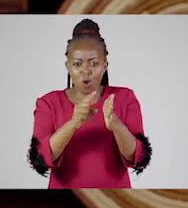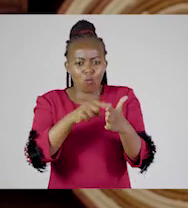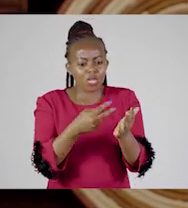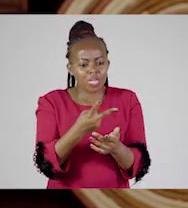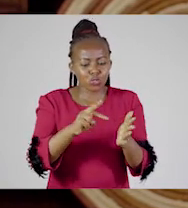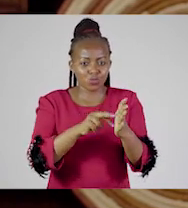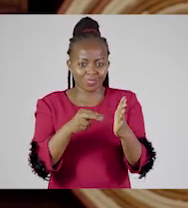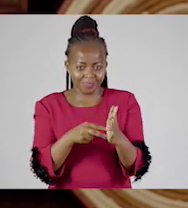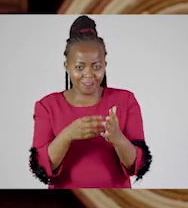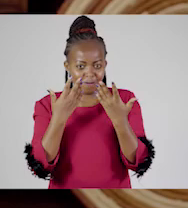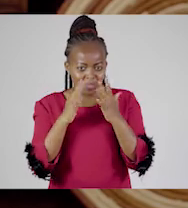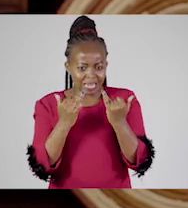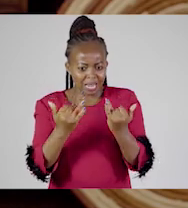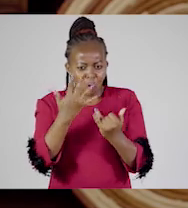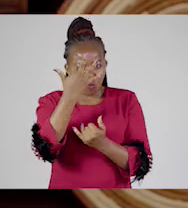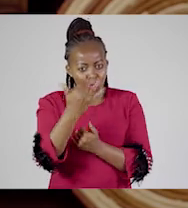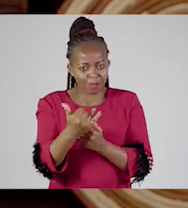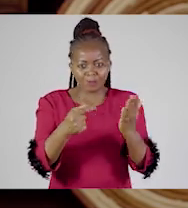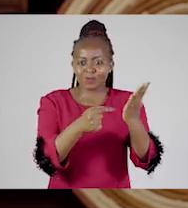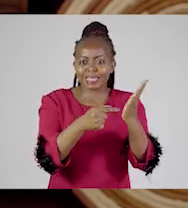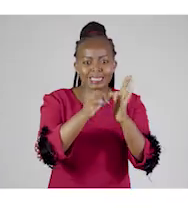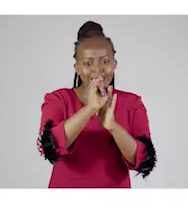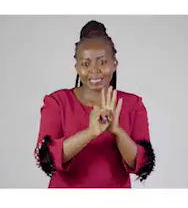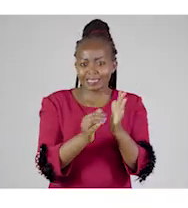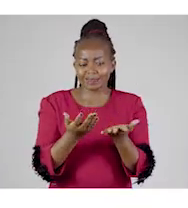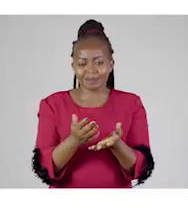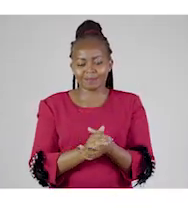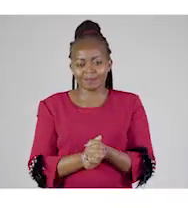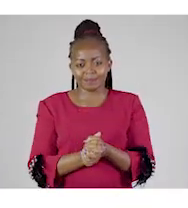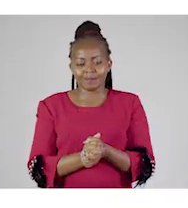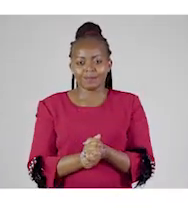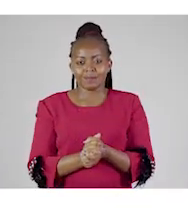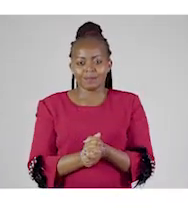what these two things mean, then why should we digitize?